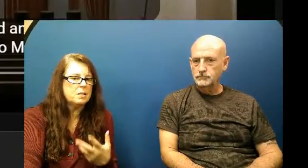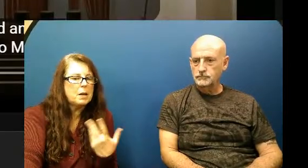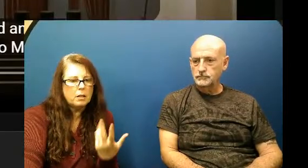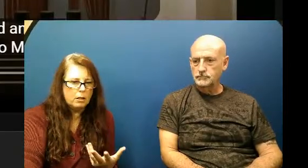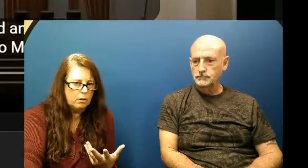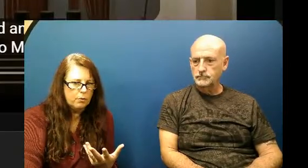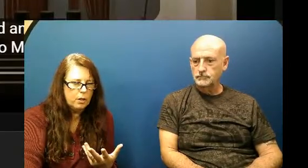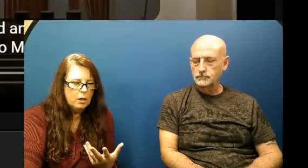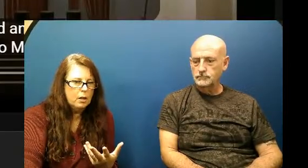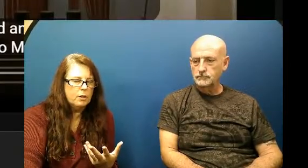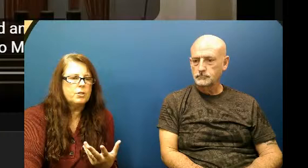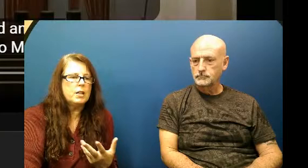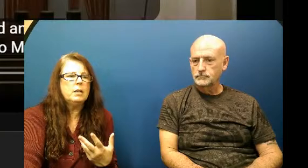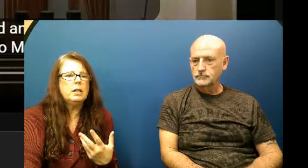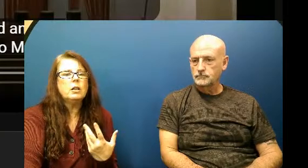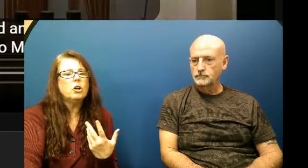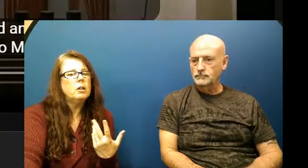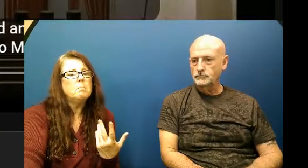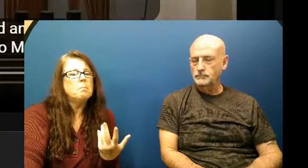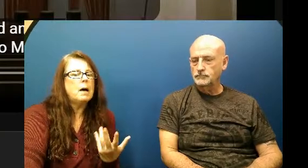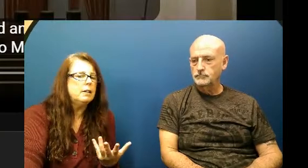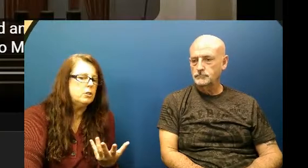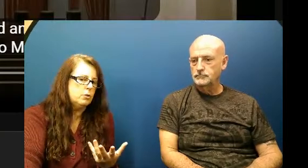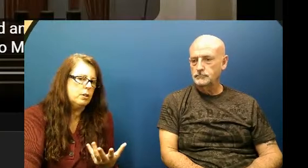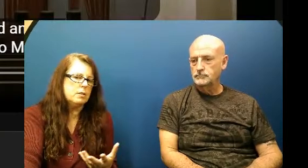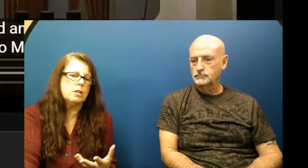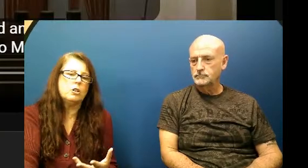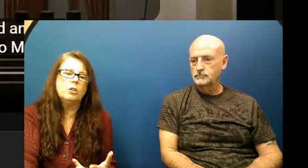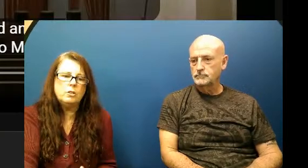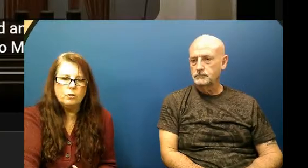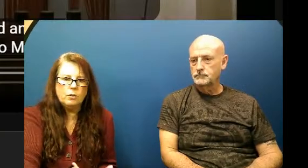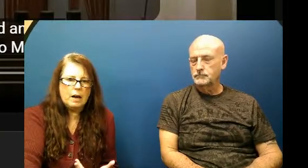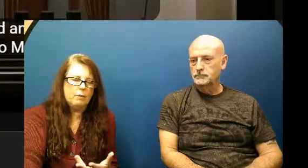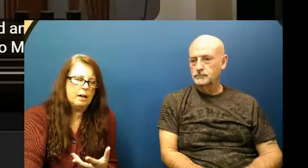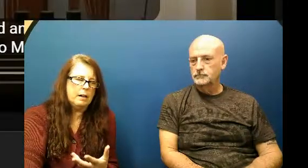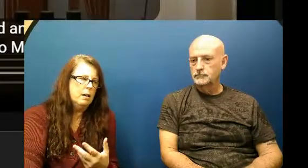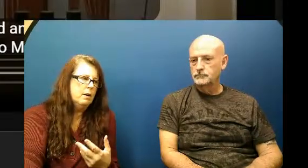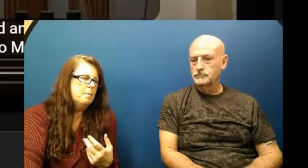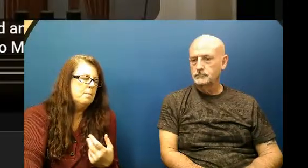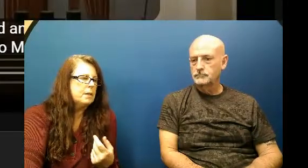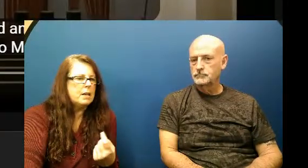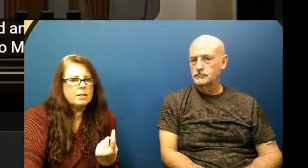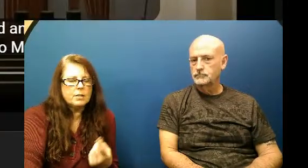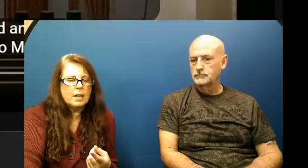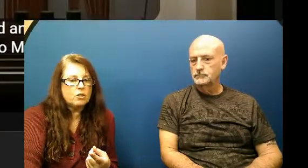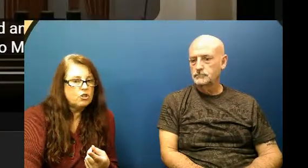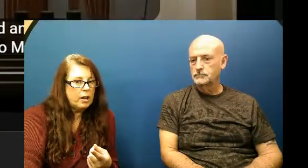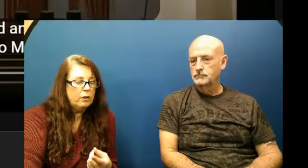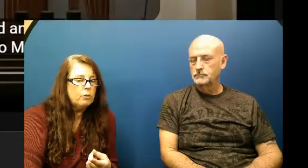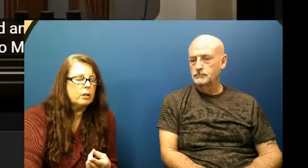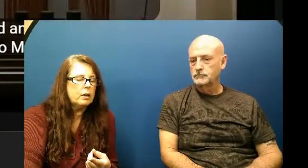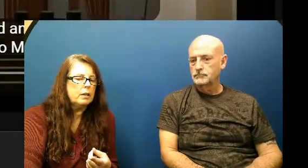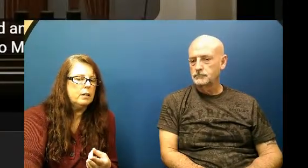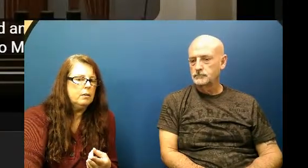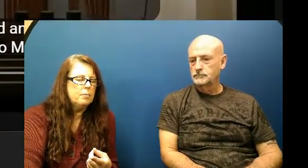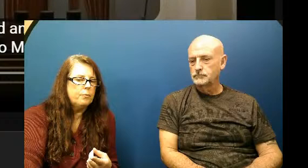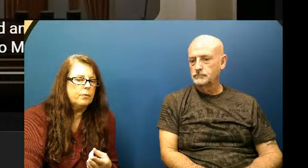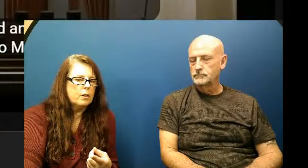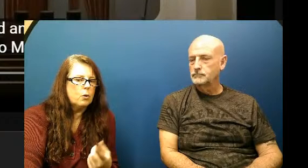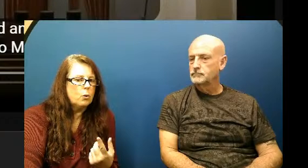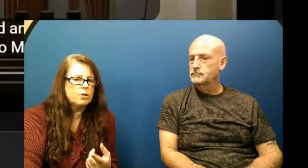doing speculative. They're saying it might do this, it could do that, right? Cases that